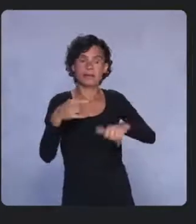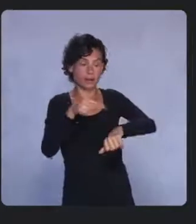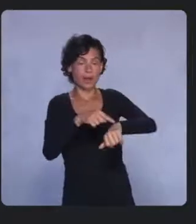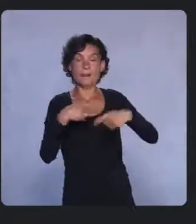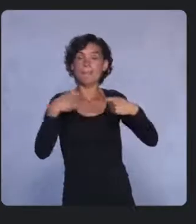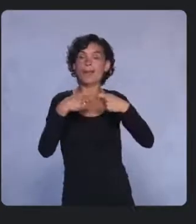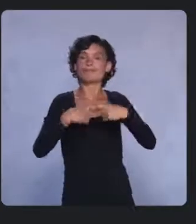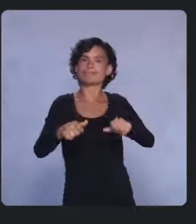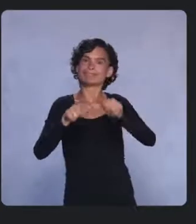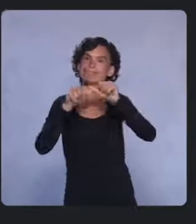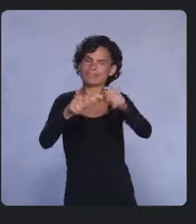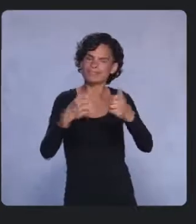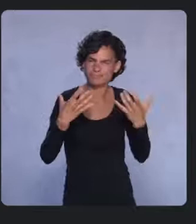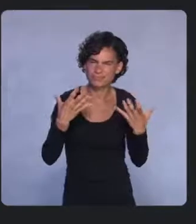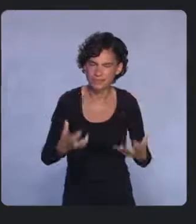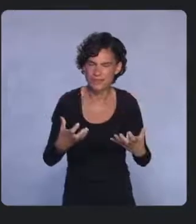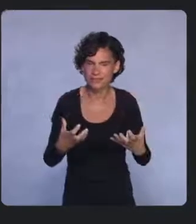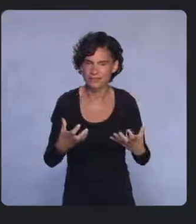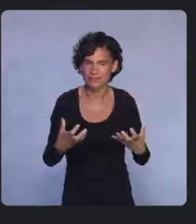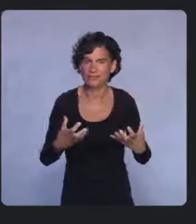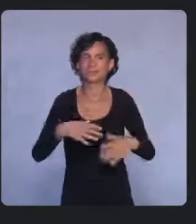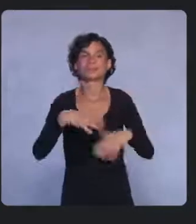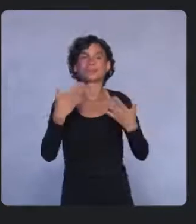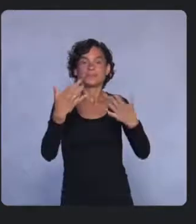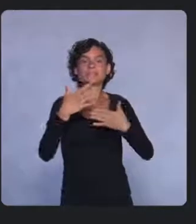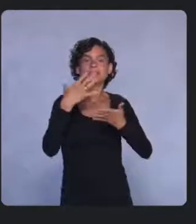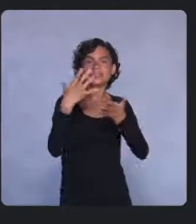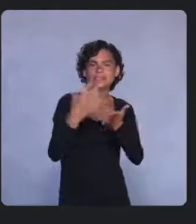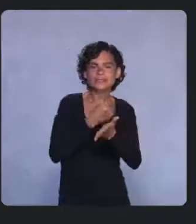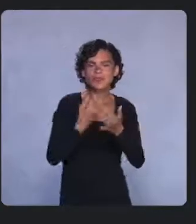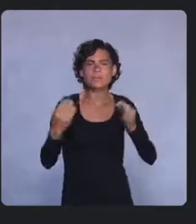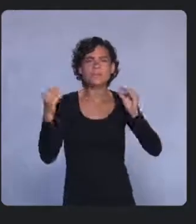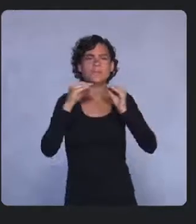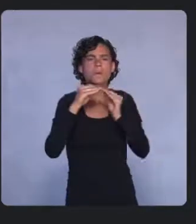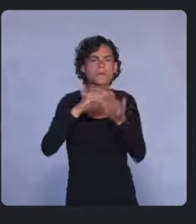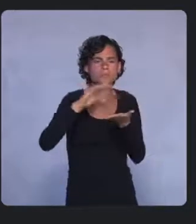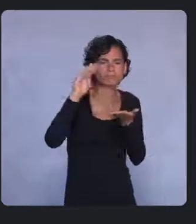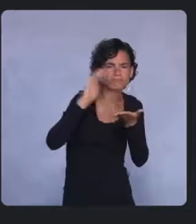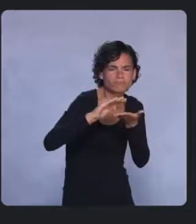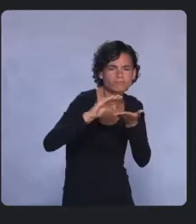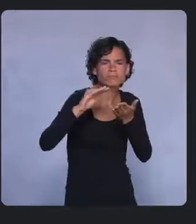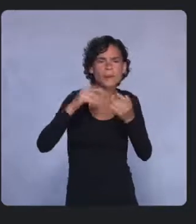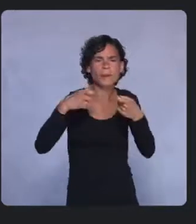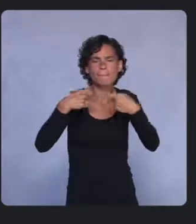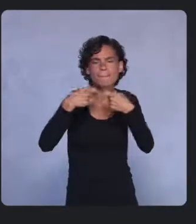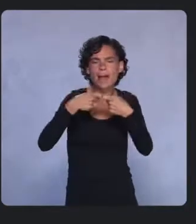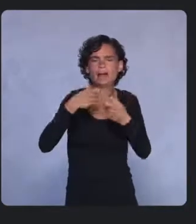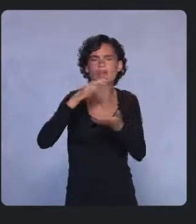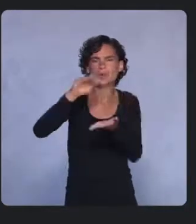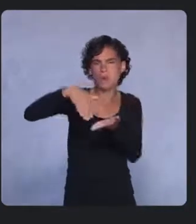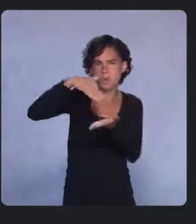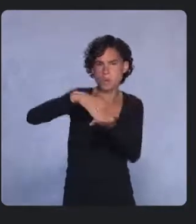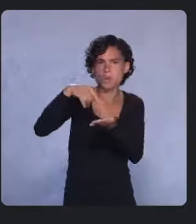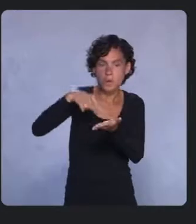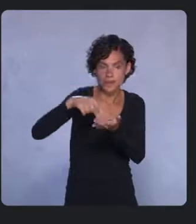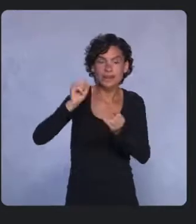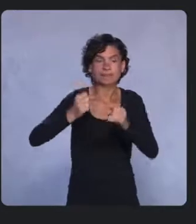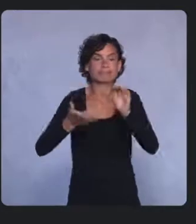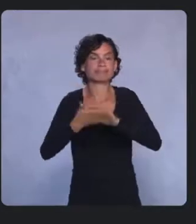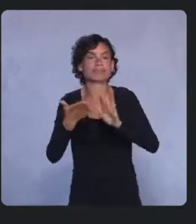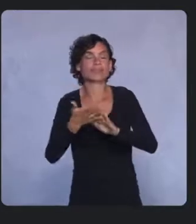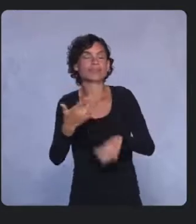life. By taking advantage of smaller, lower power cores, we can do things like run the heart rate sensor